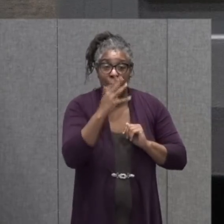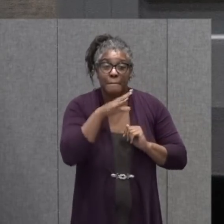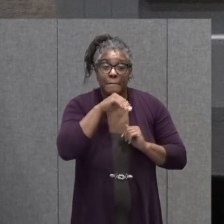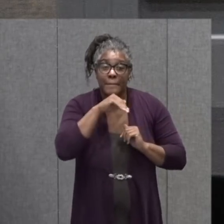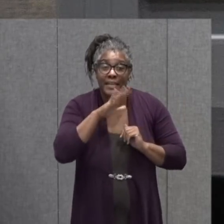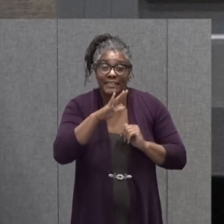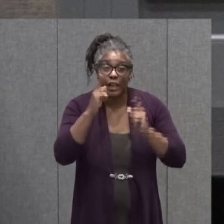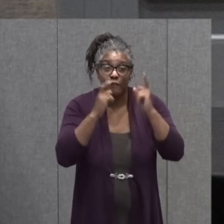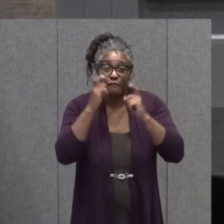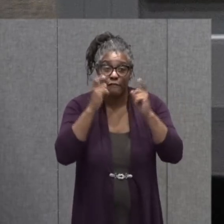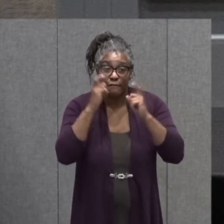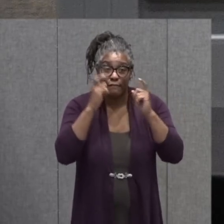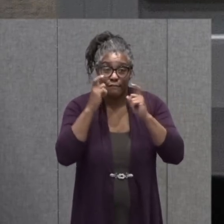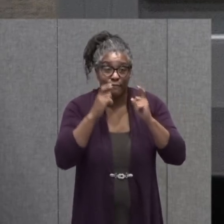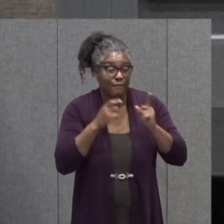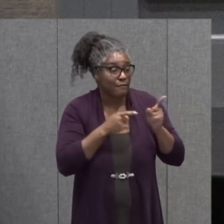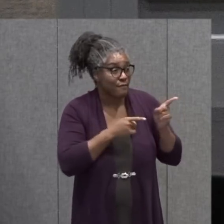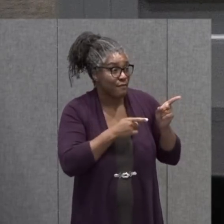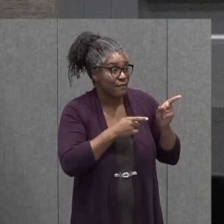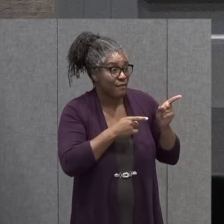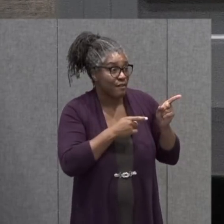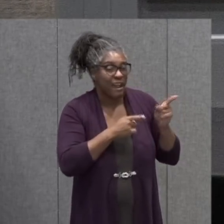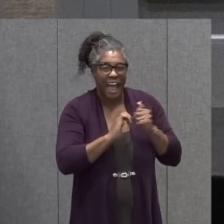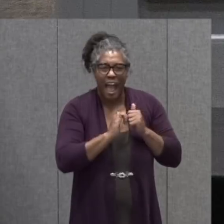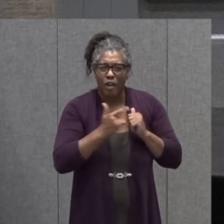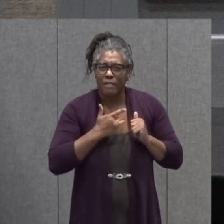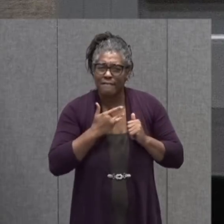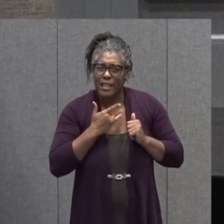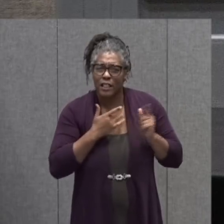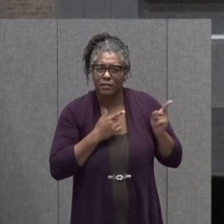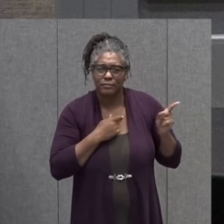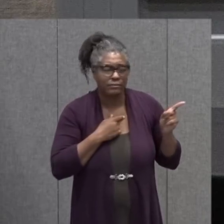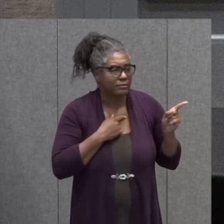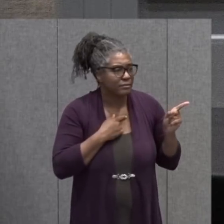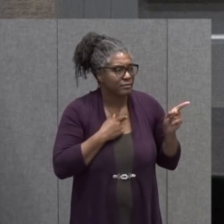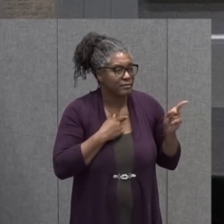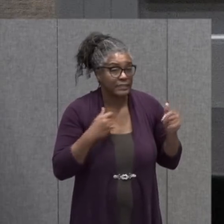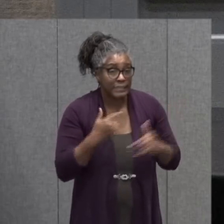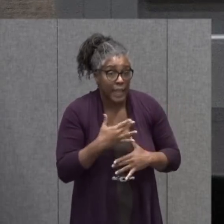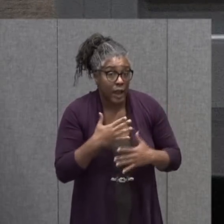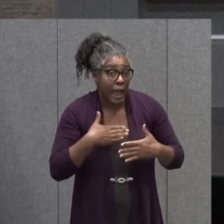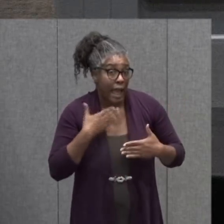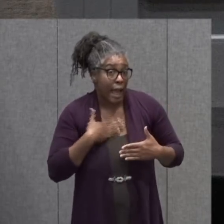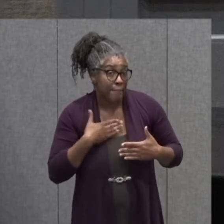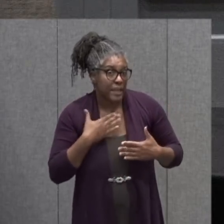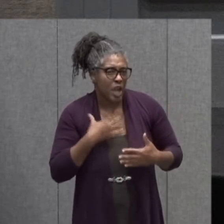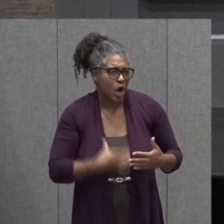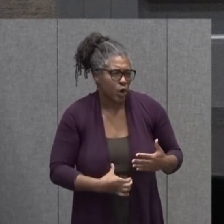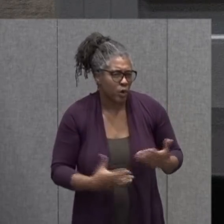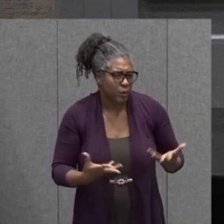you how a character feels in a story, whether they're scared, happy, hungry.